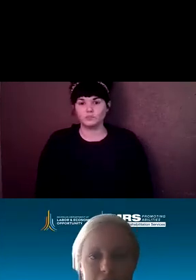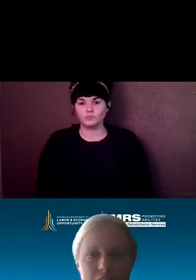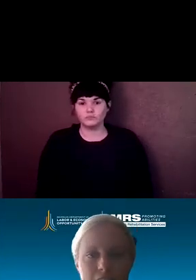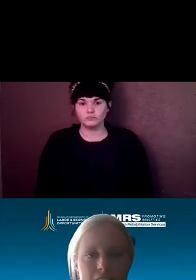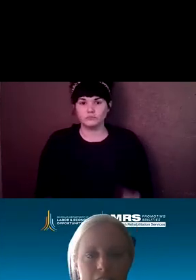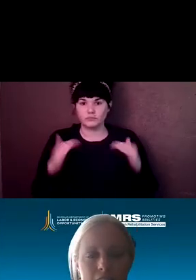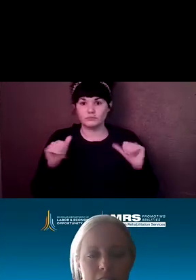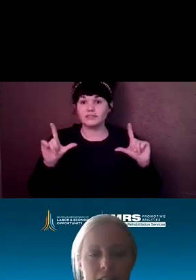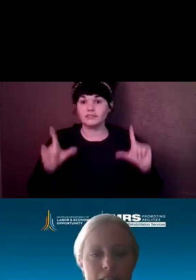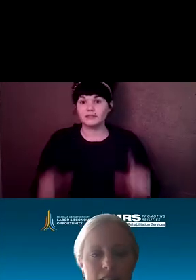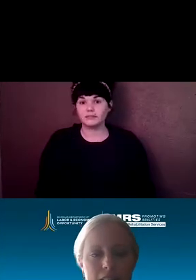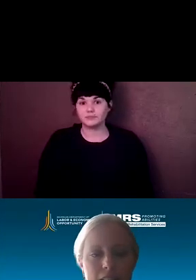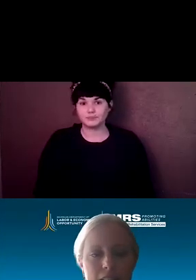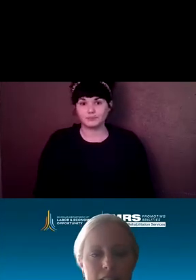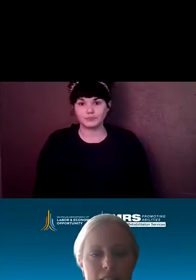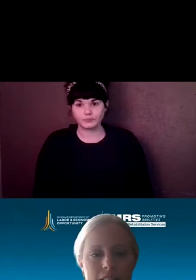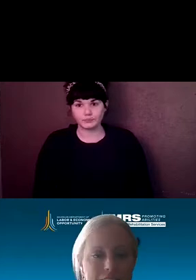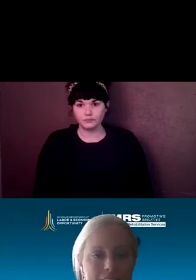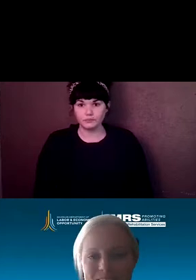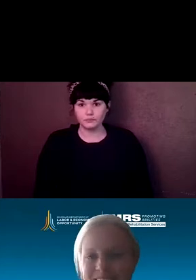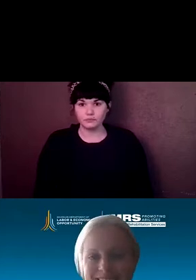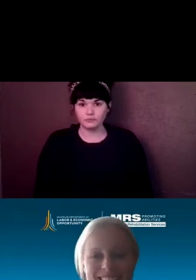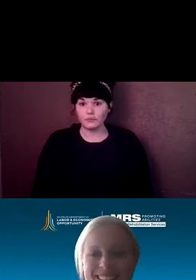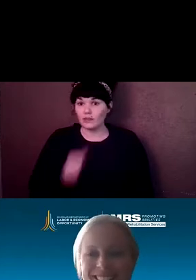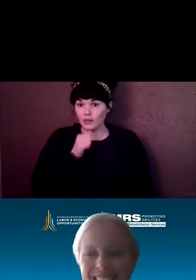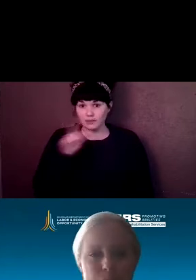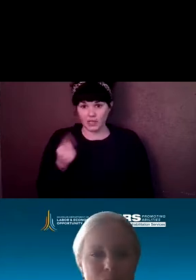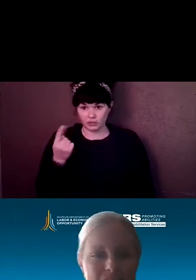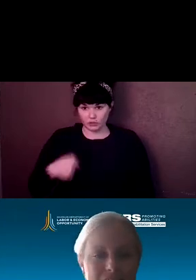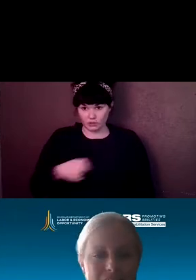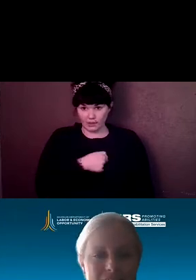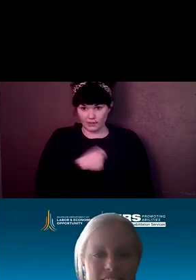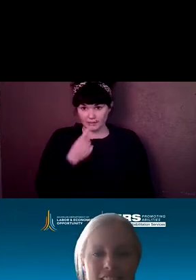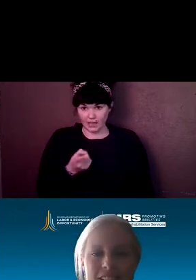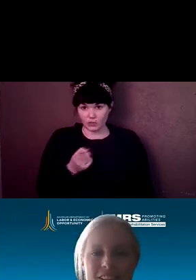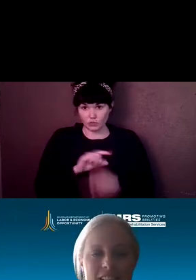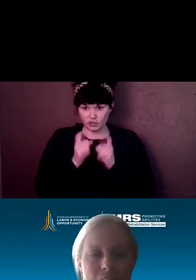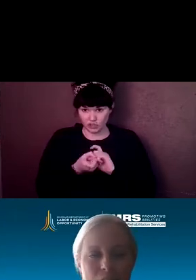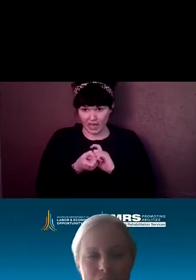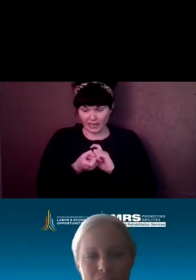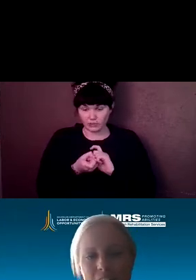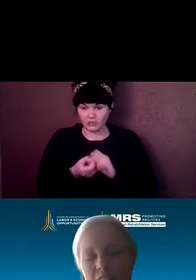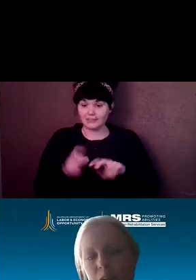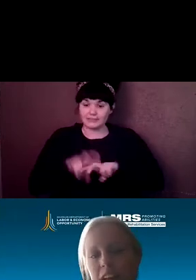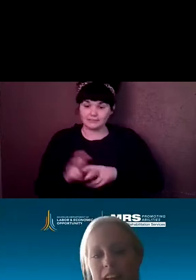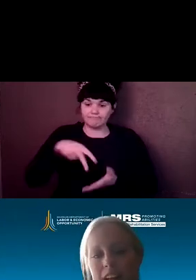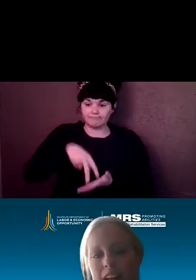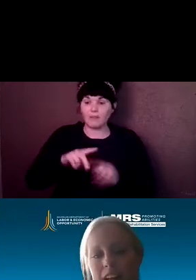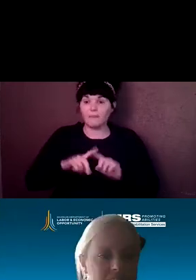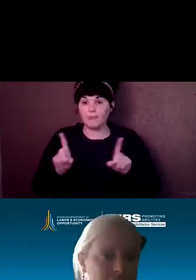Next slide. And it's not just us telling you to change positions. There are studies out there that have found